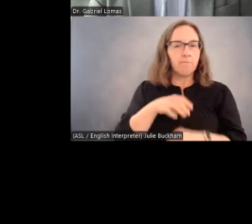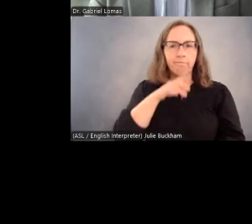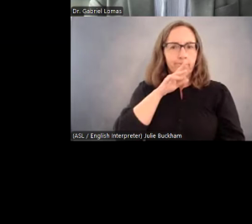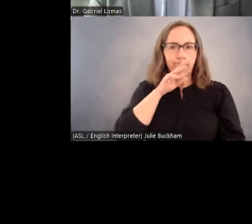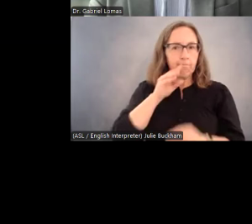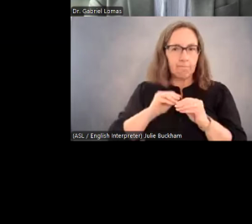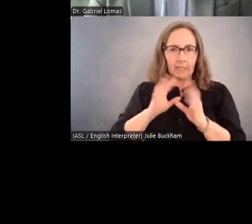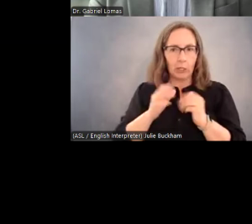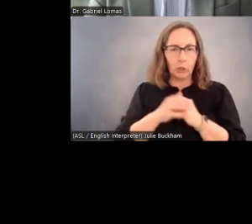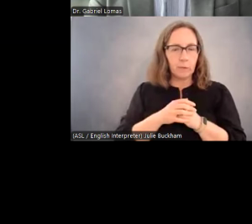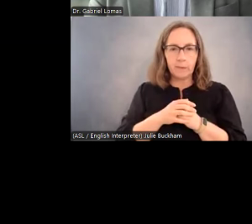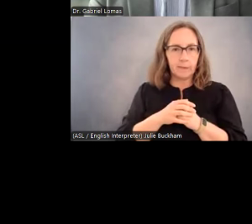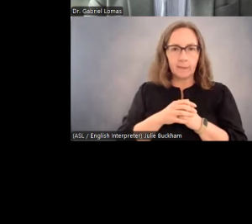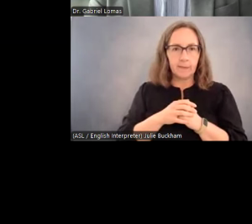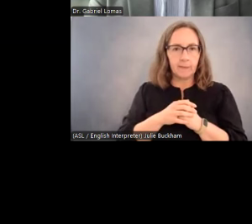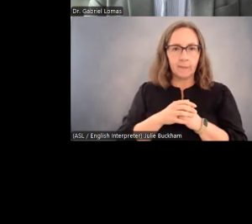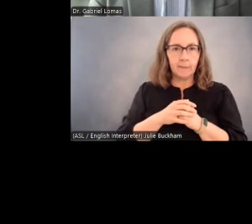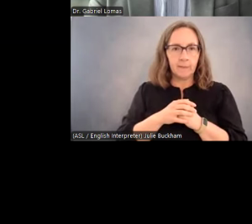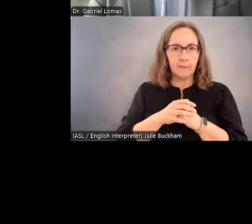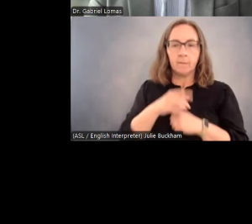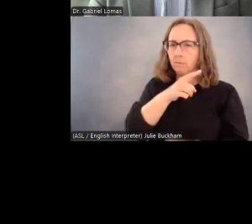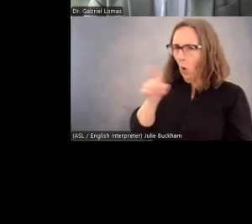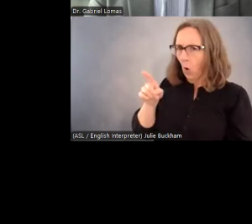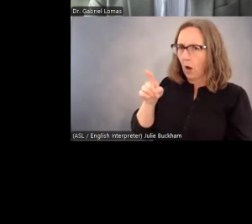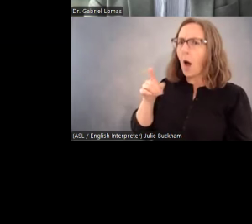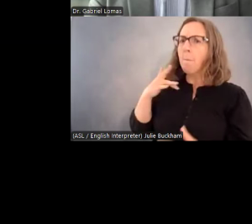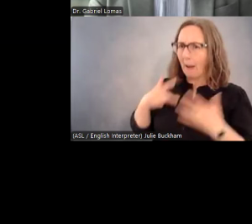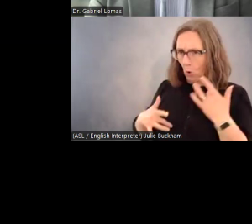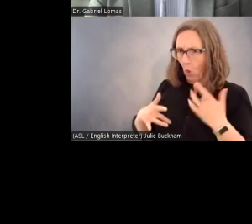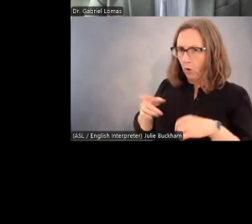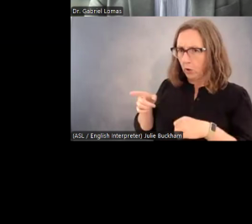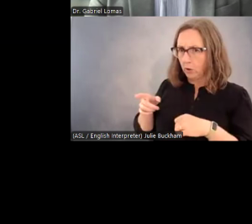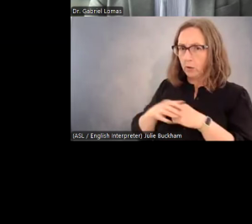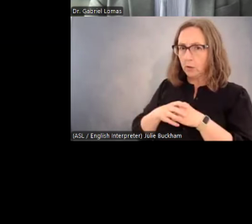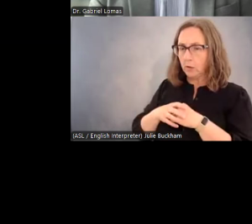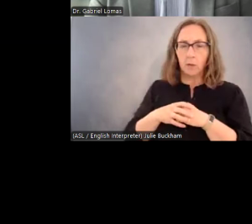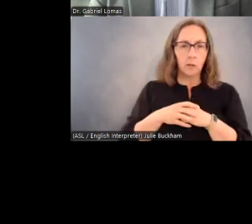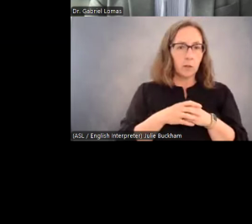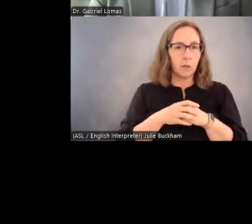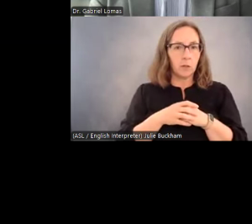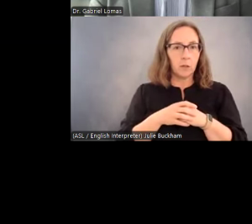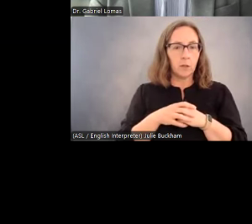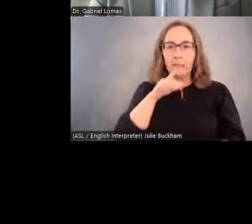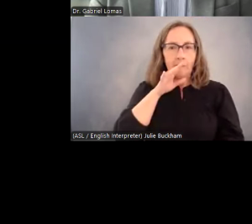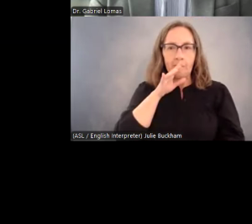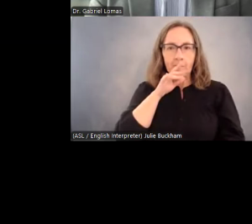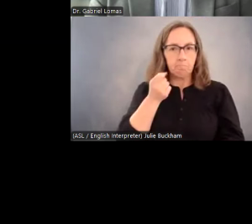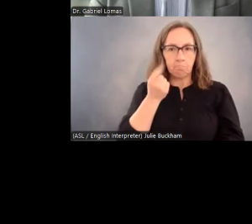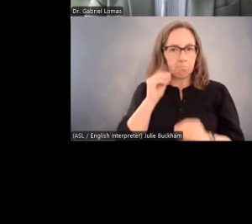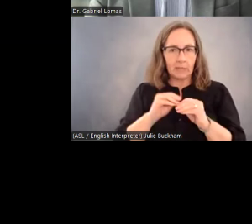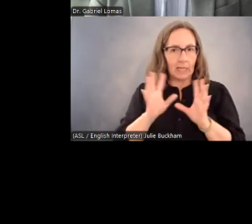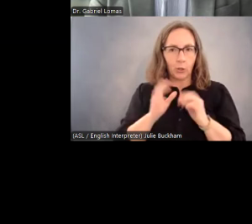not my bipolar. Okay, so you're bipolar. So you've been diagnosed with bipolar. The worst thing